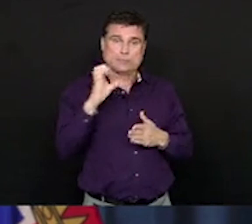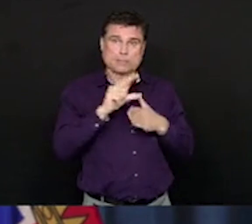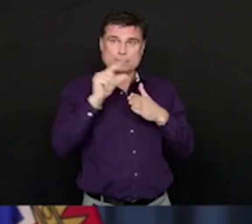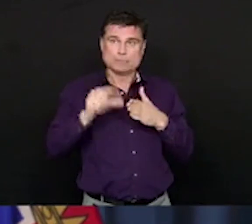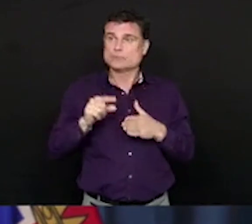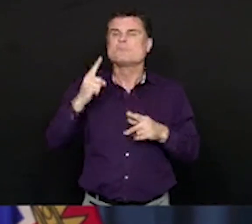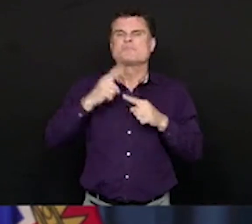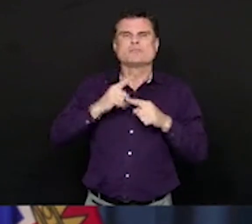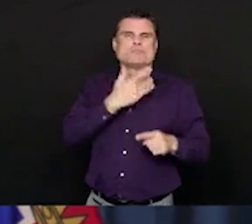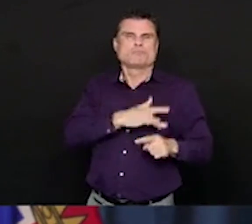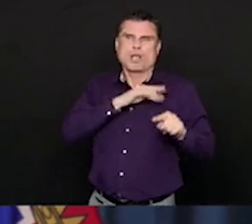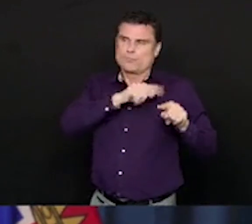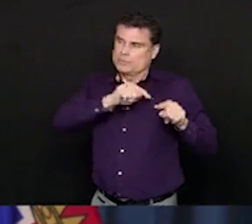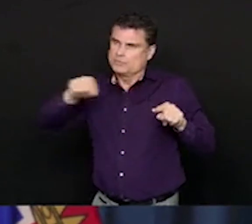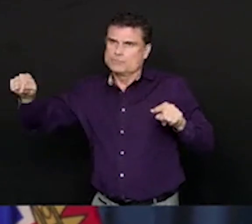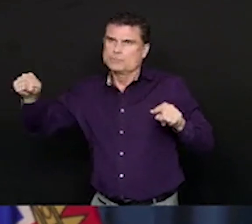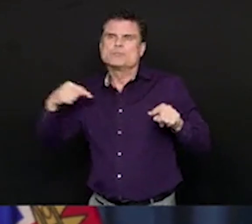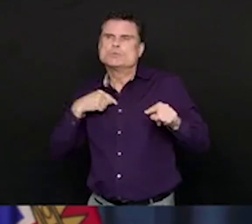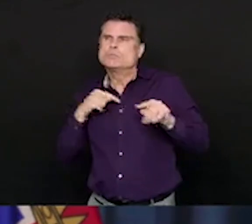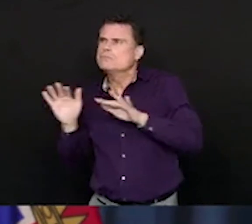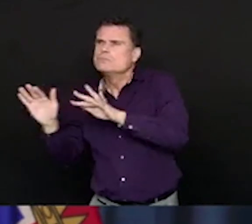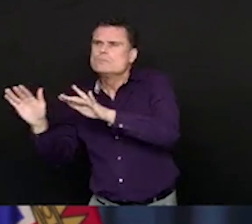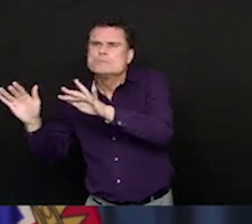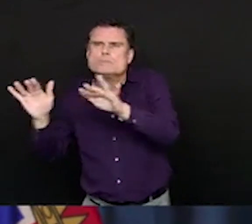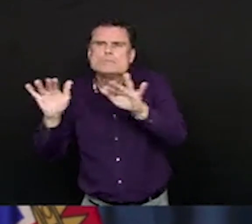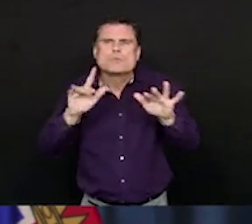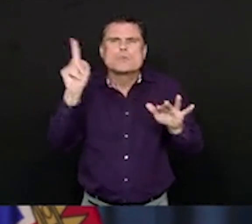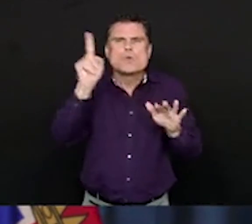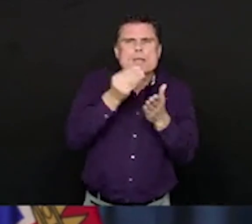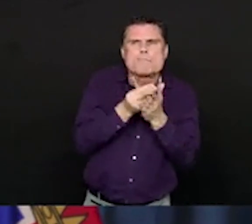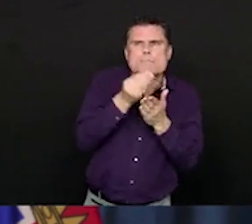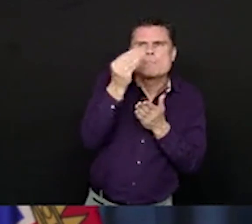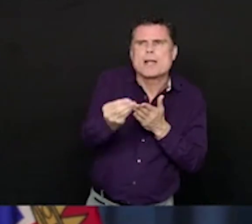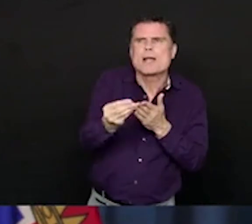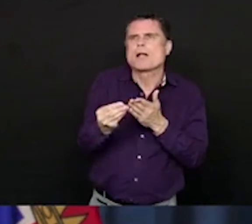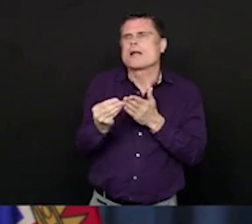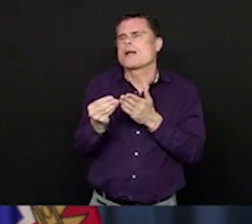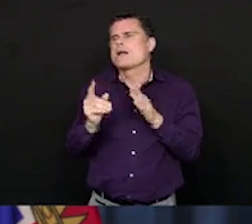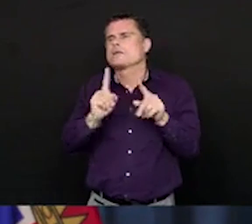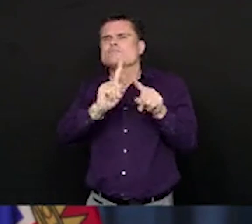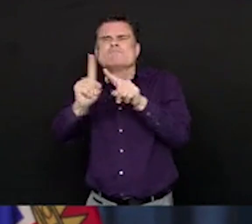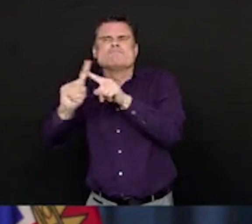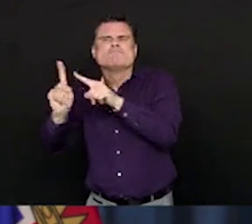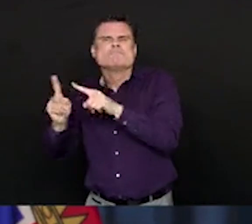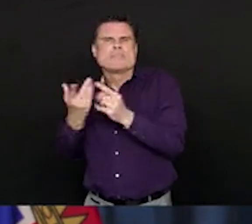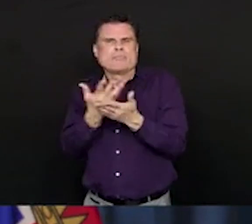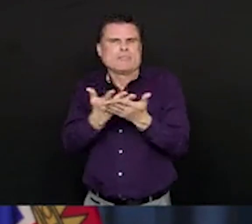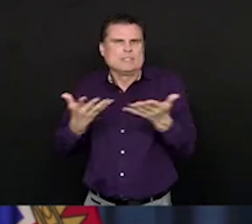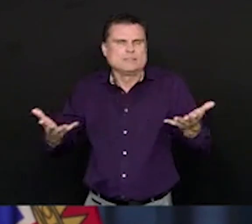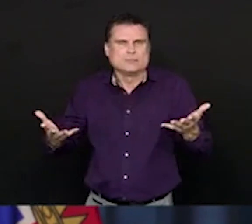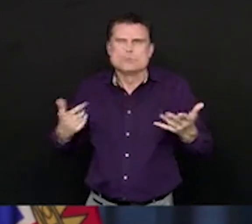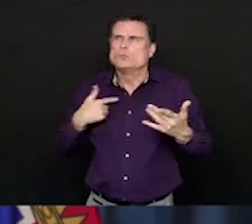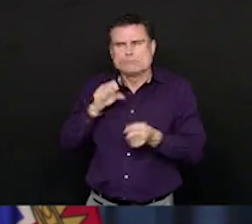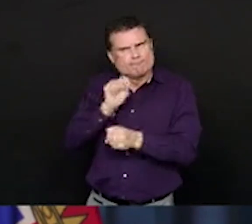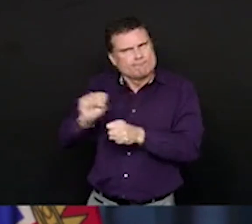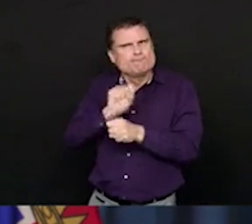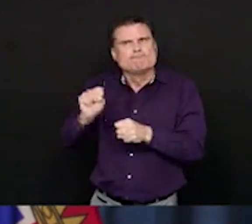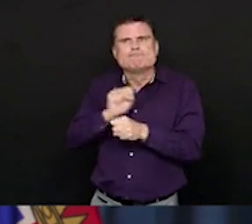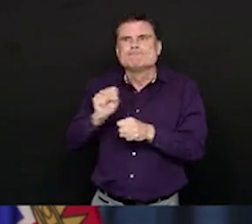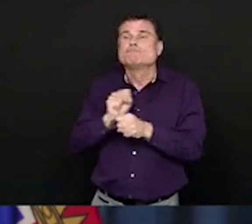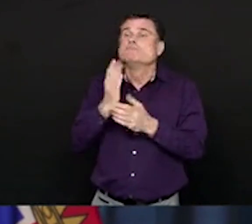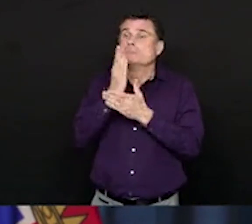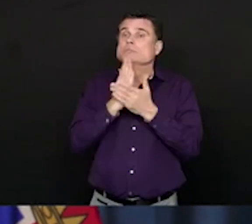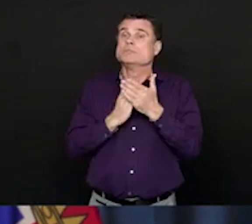to actions and initiatives of the federal government, there are agreements in place that ensure that